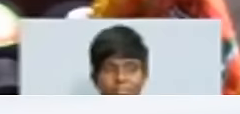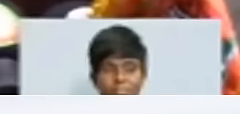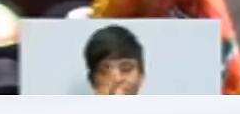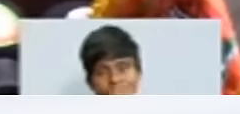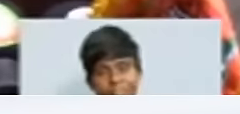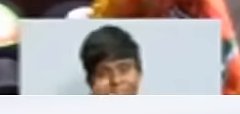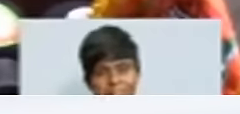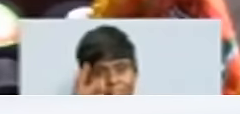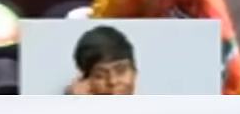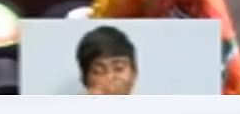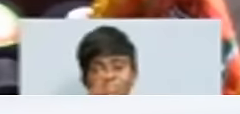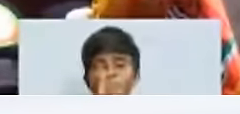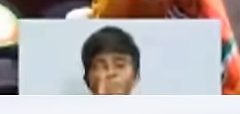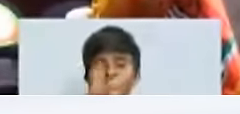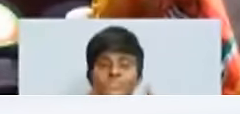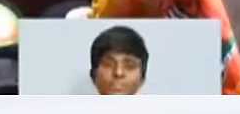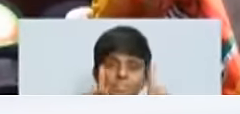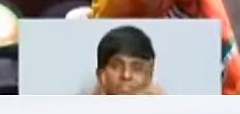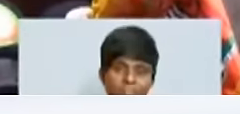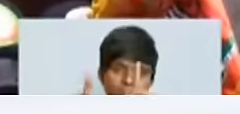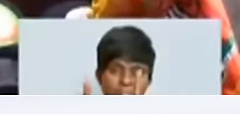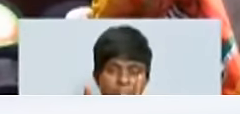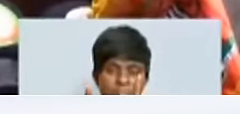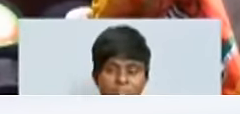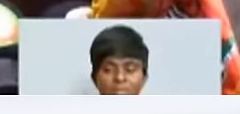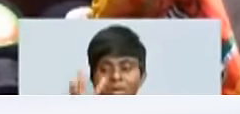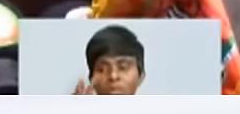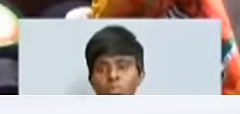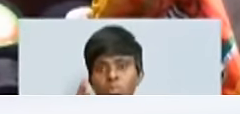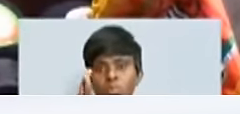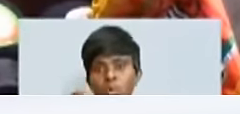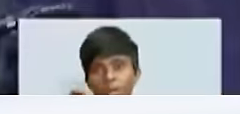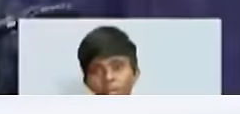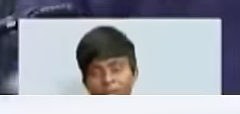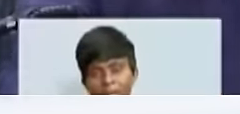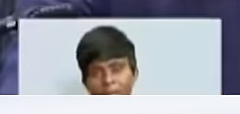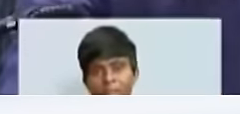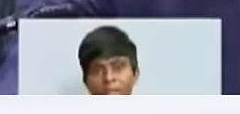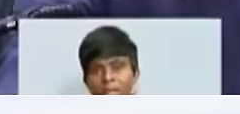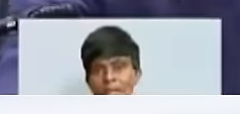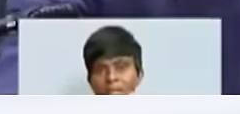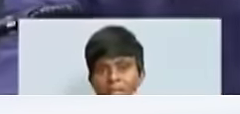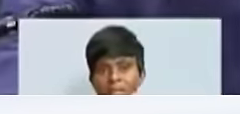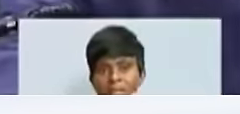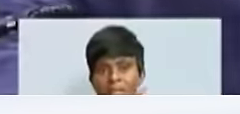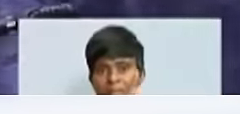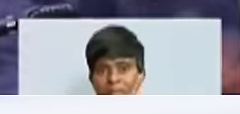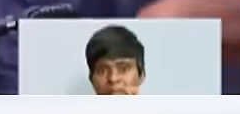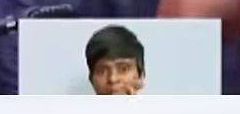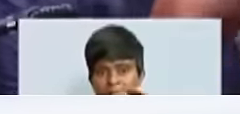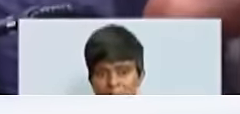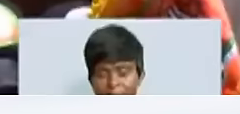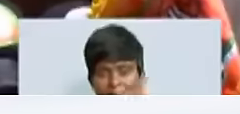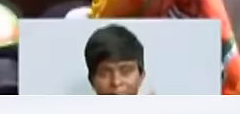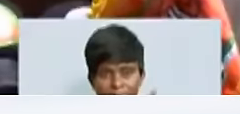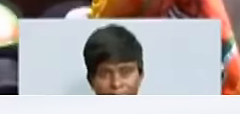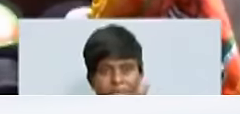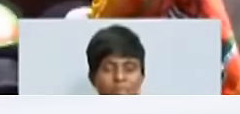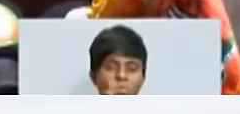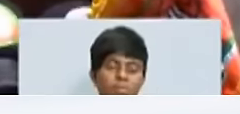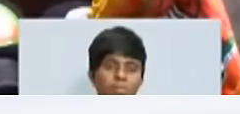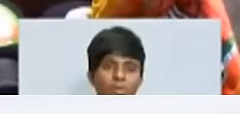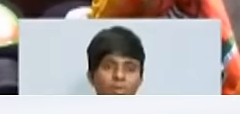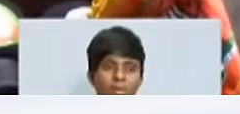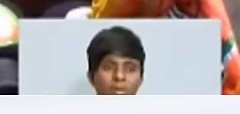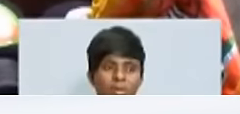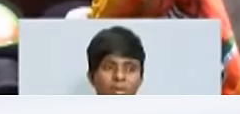approvals for water permits, WAMA, ZEMA, project approvals